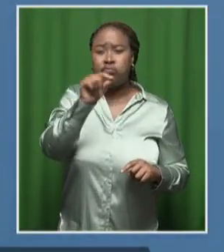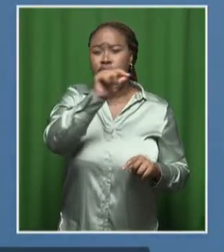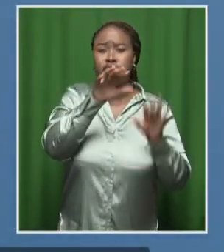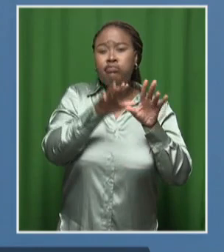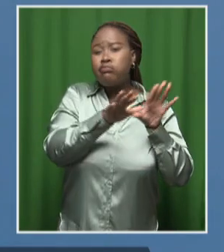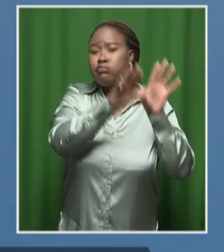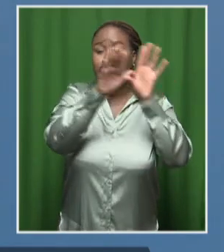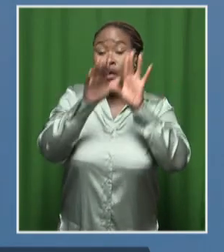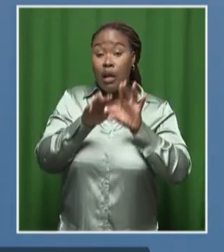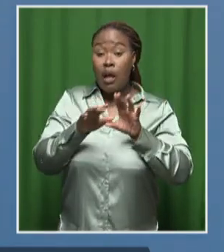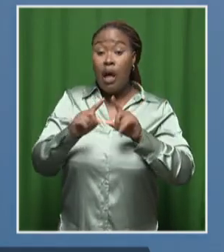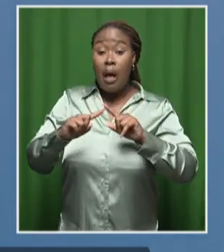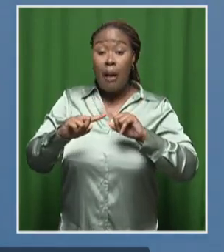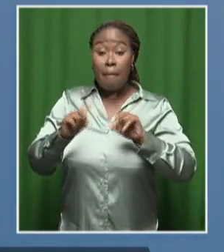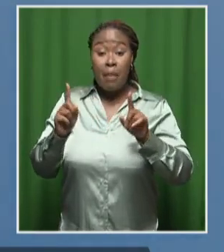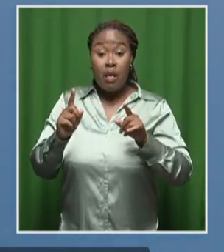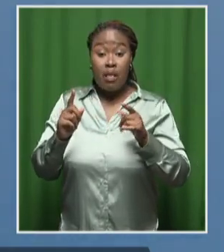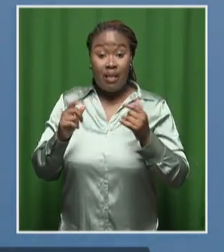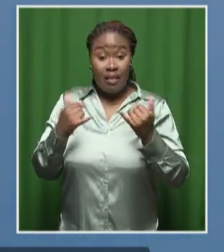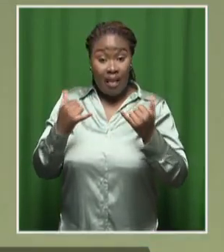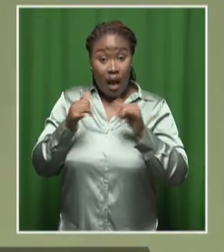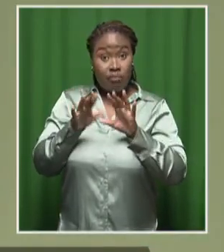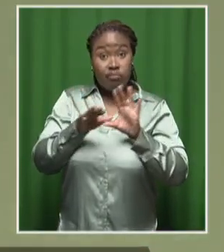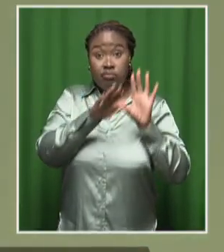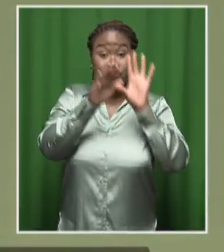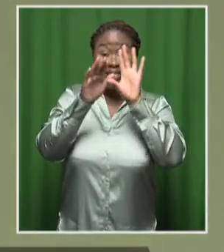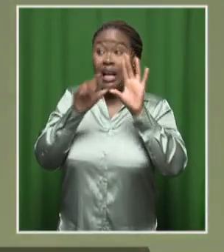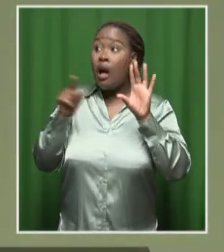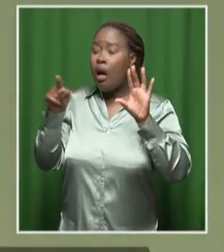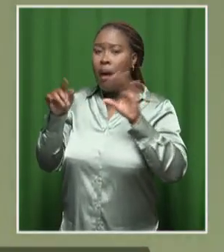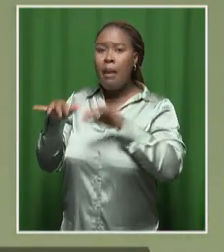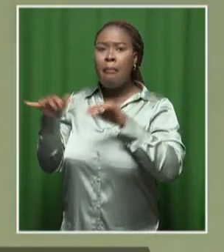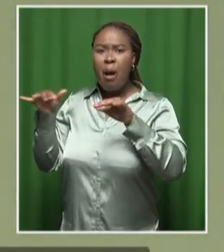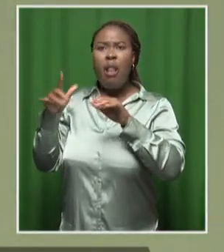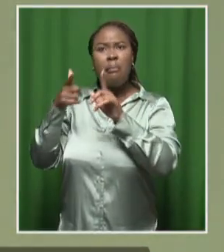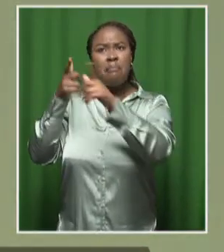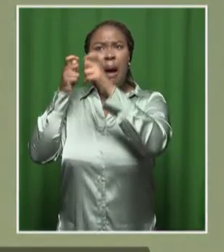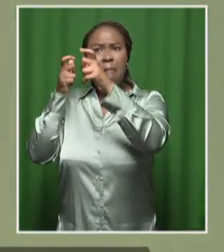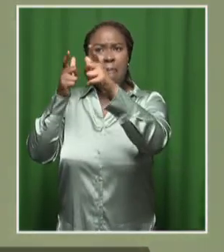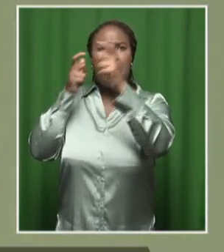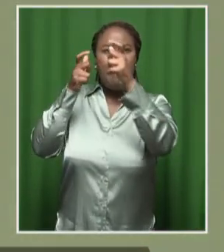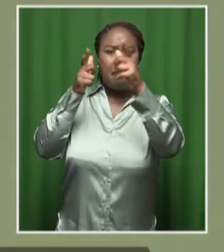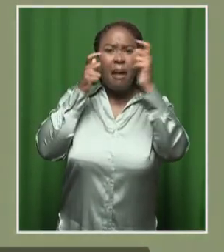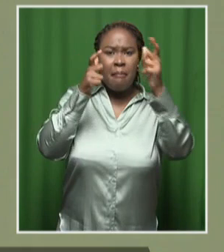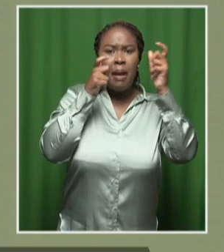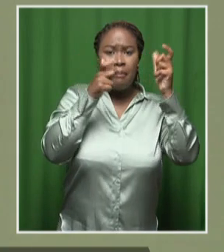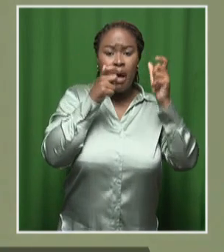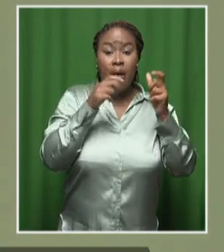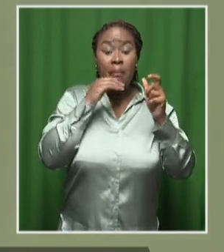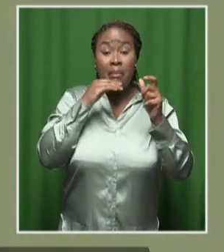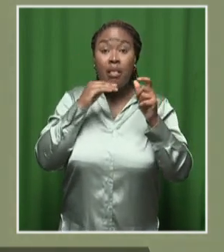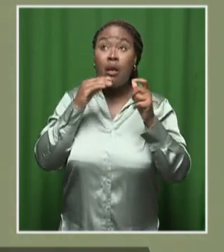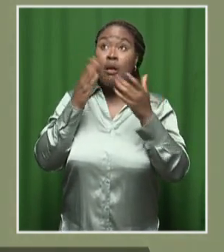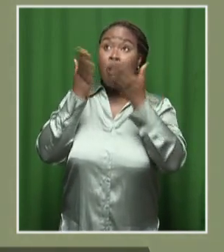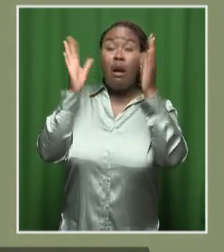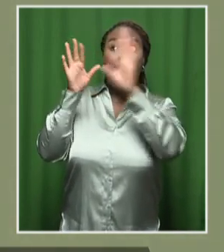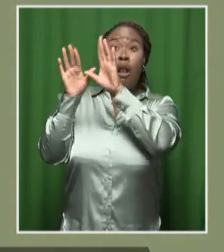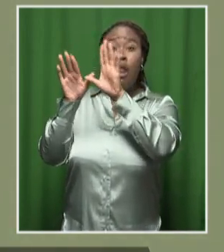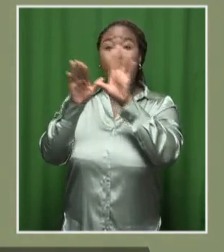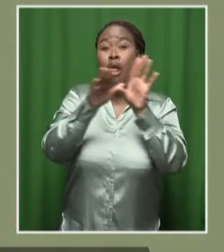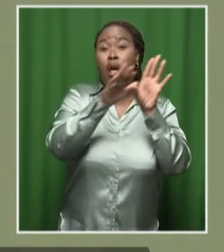rate at which these gliding scavengers are being poached, the South African blue skulls may be without the embellishment of